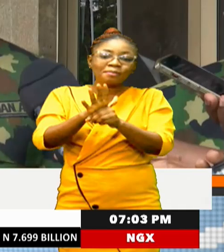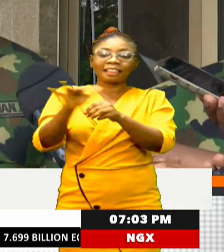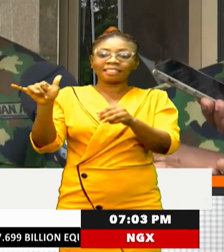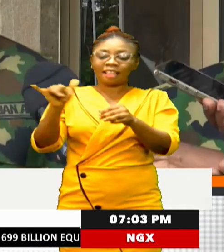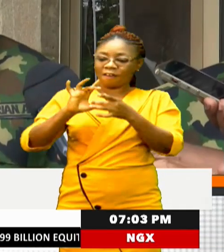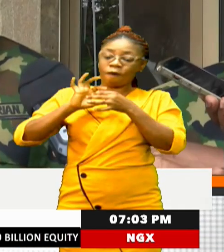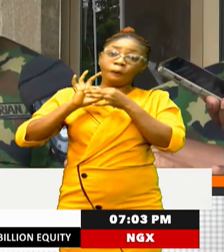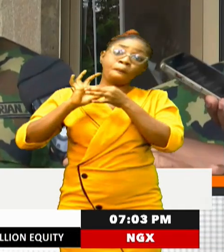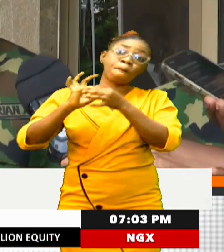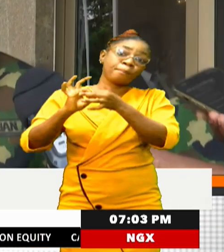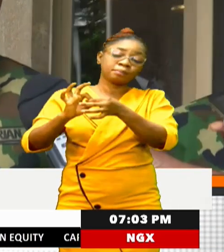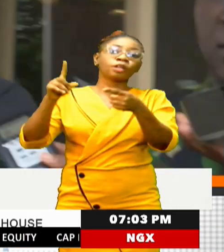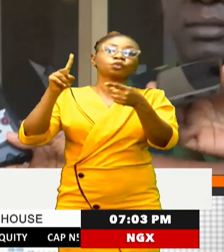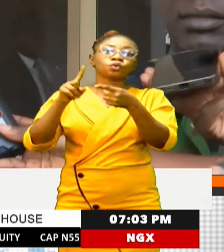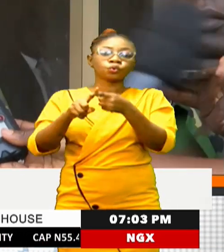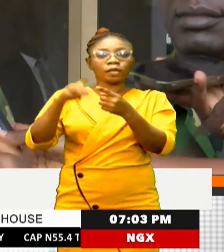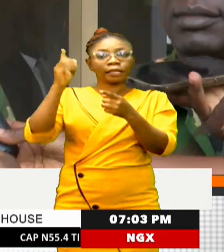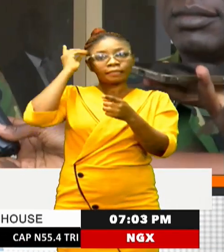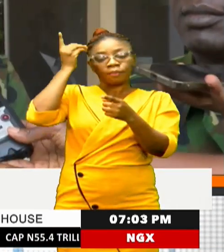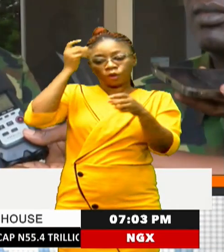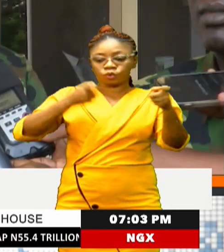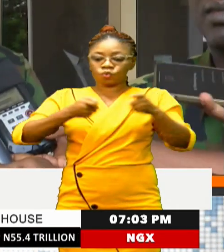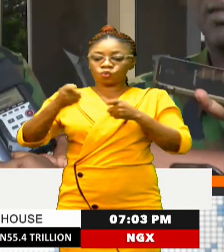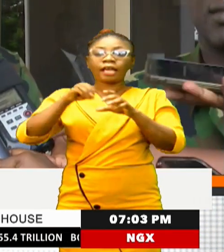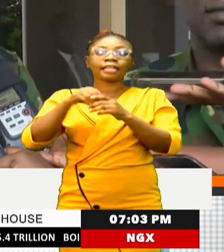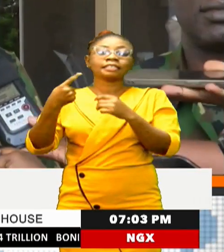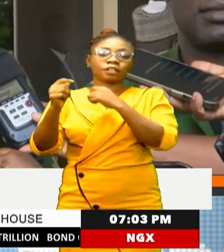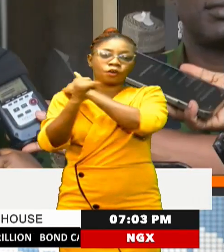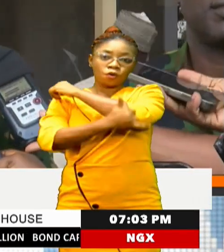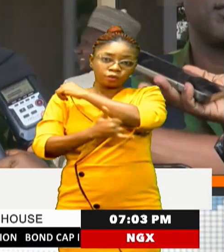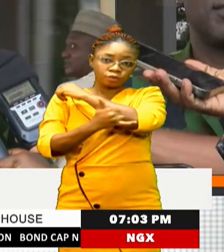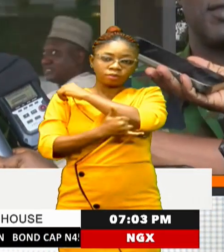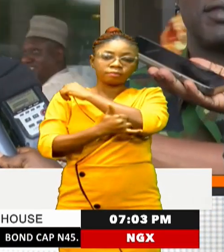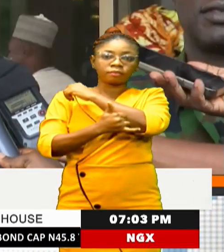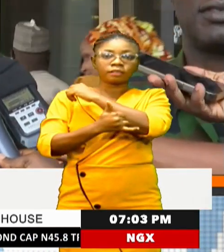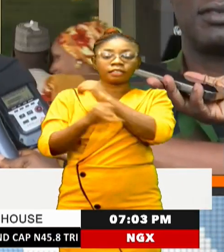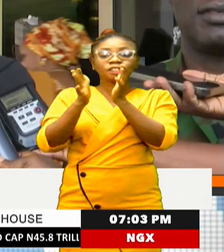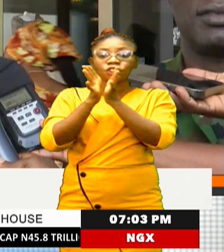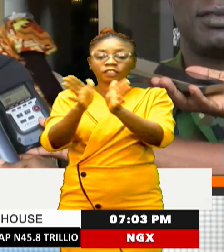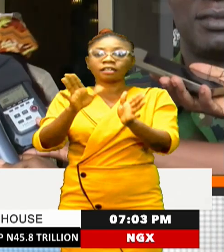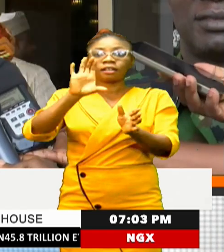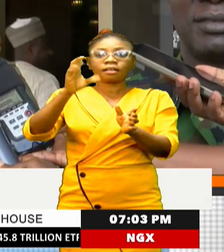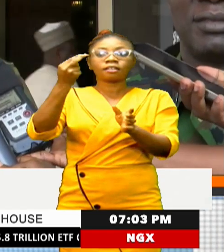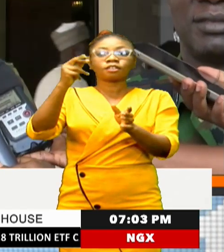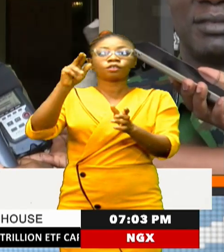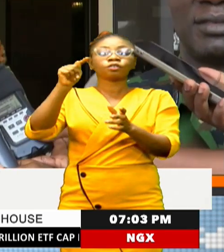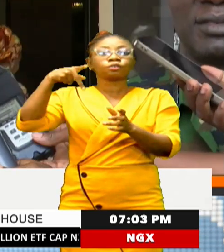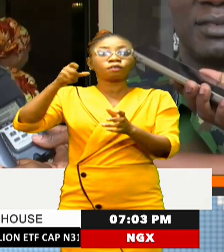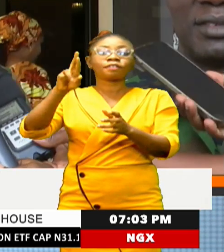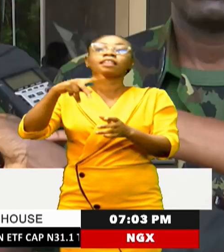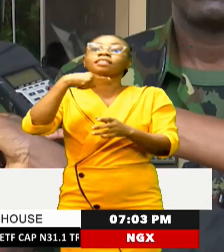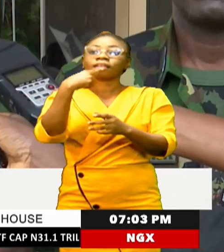commitment to democratic rule in the country, as General Christopher Musa told State House